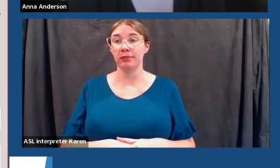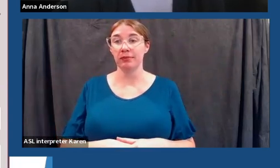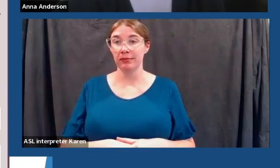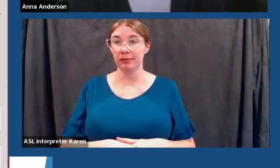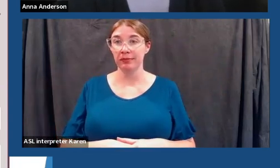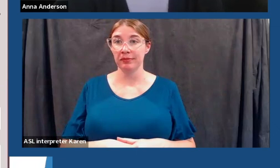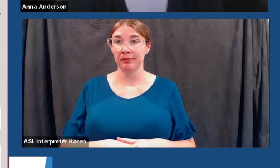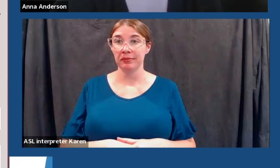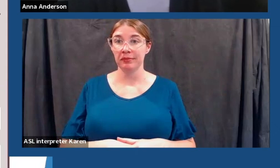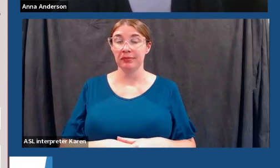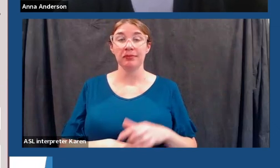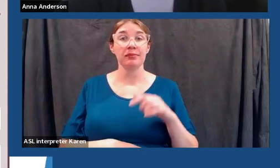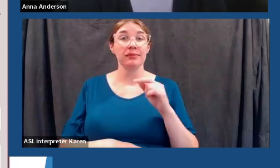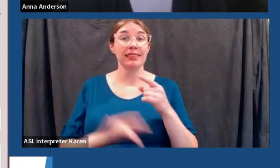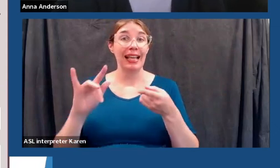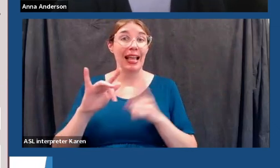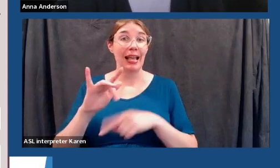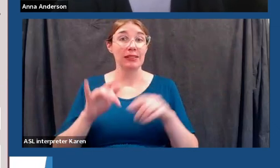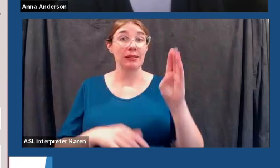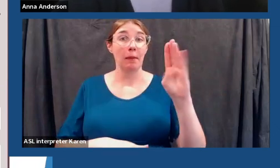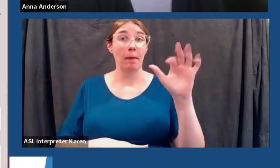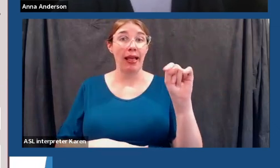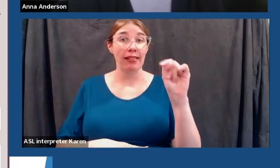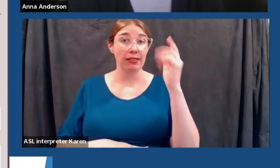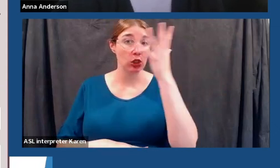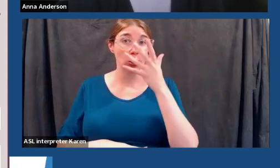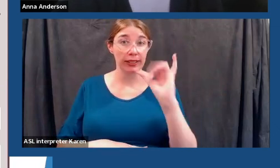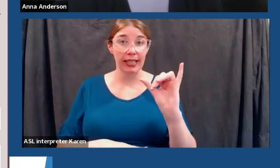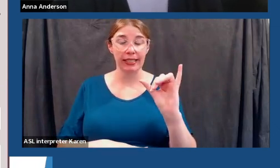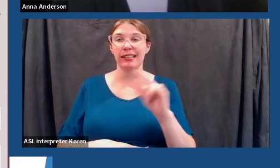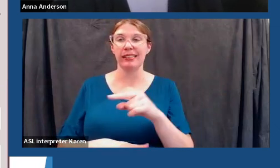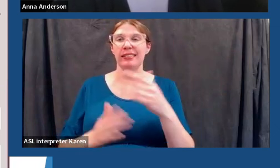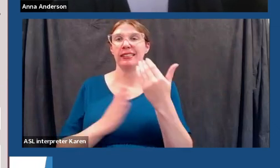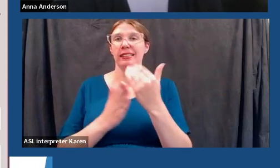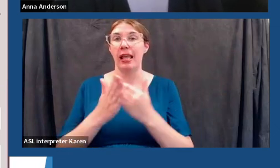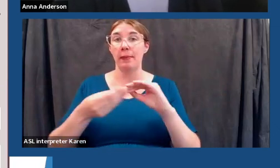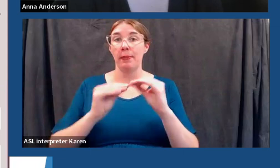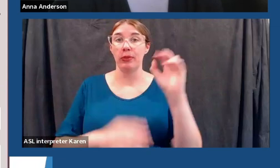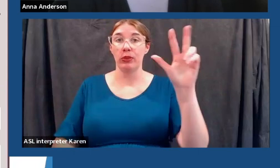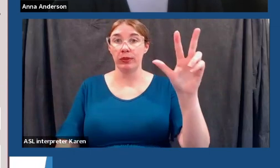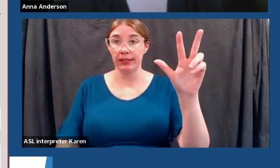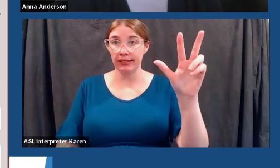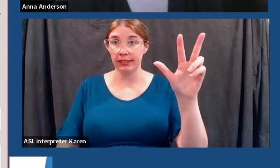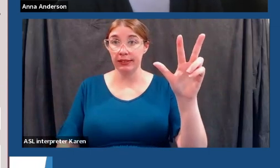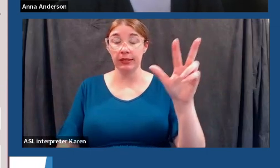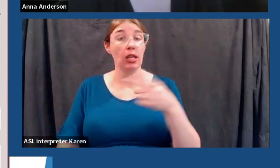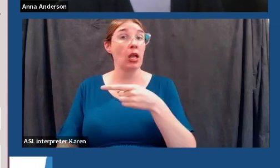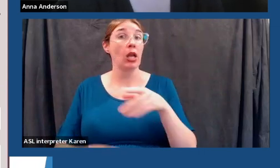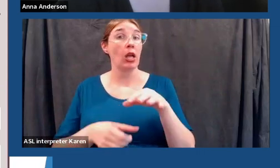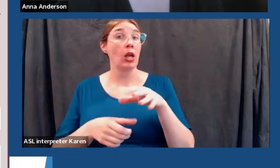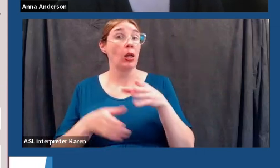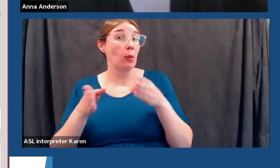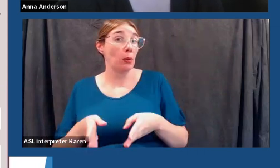what the absentee ballot kind of looks like. This is step 3. So the person that is voting, they have